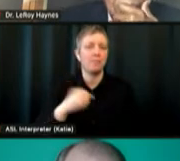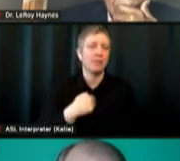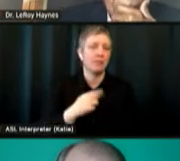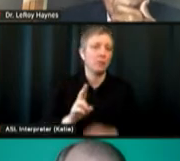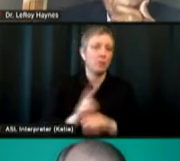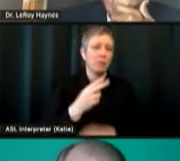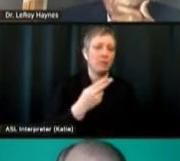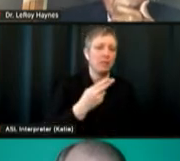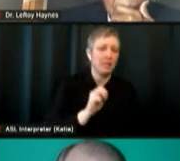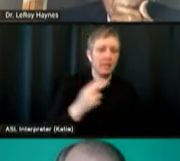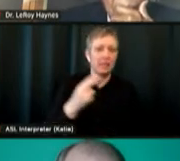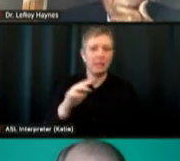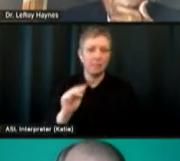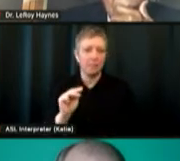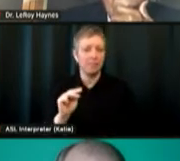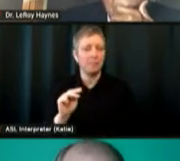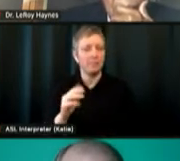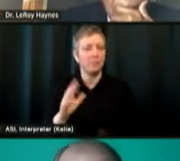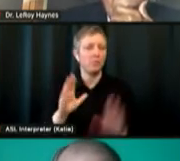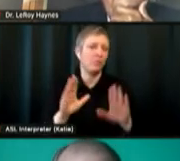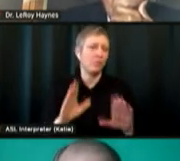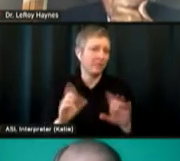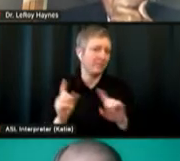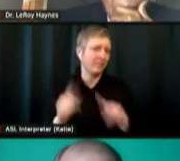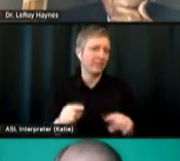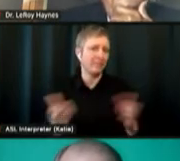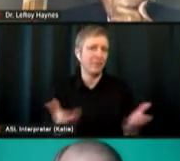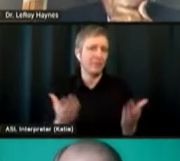to be here this evening. Thank you very much.